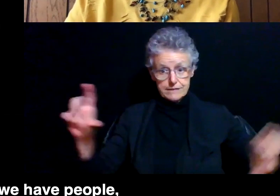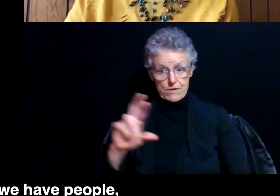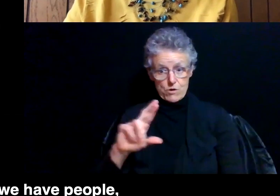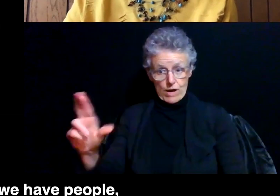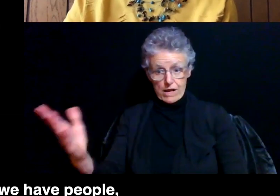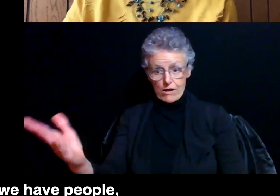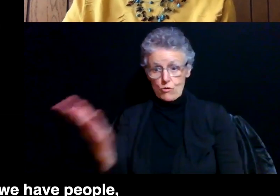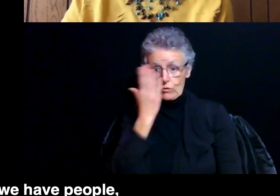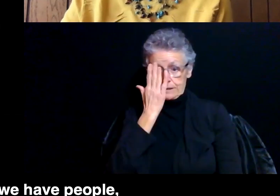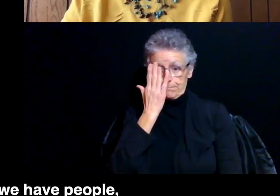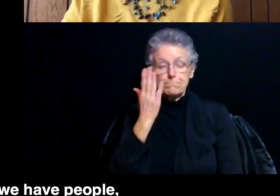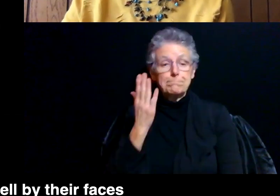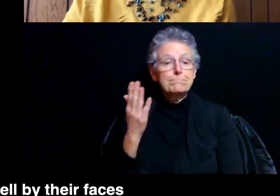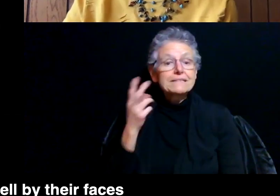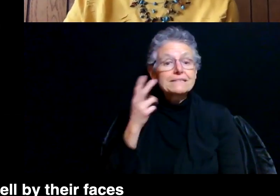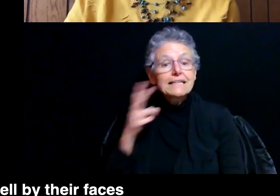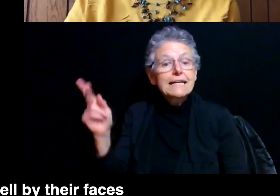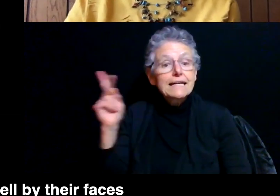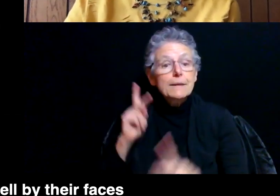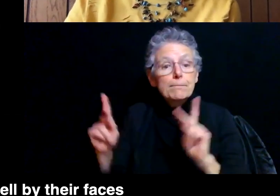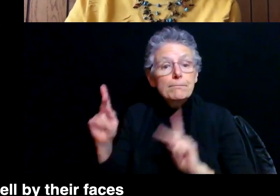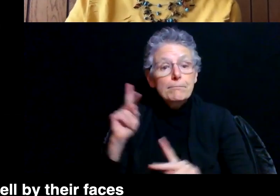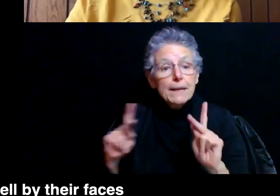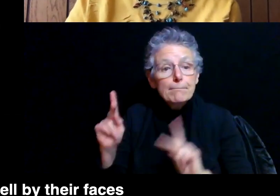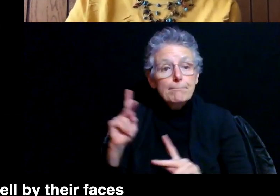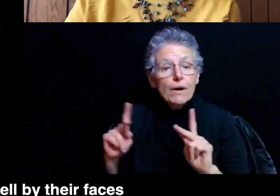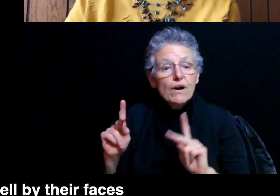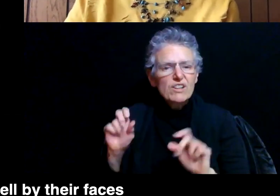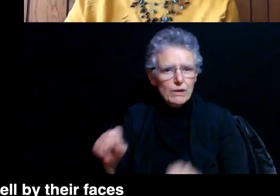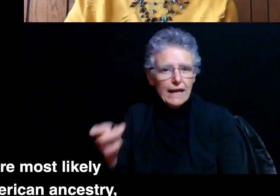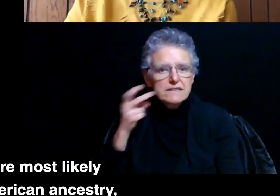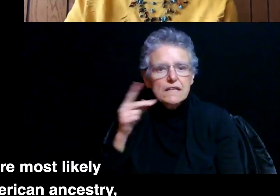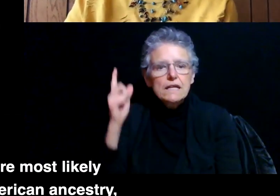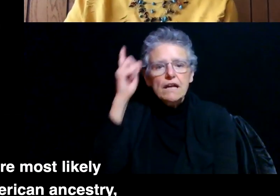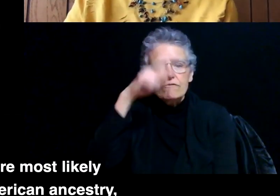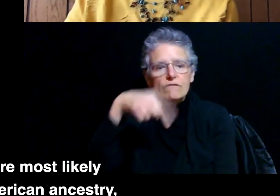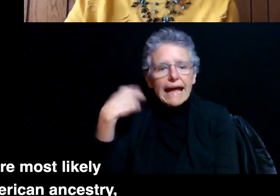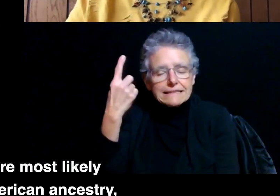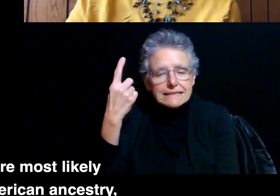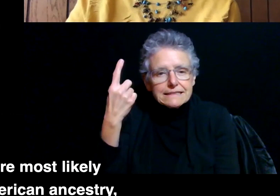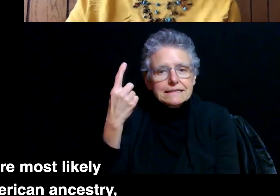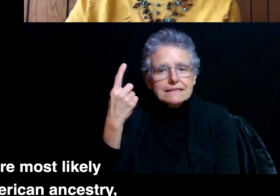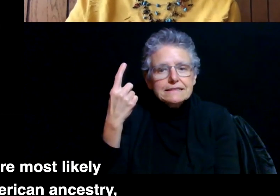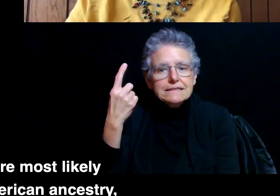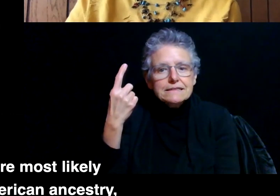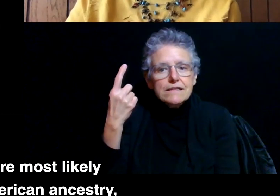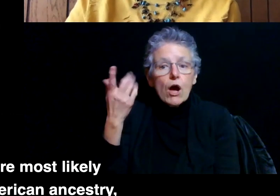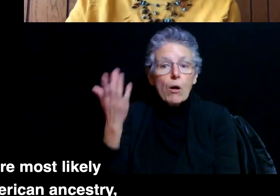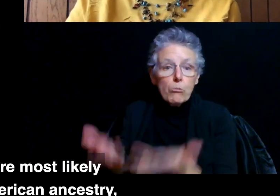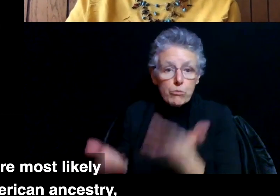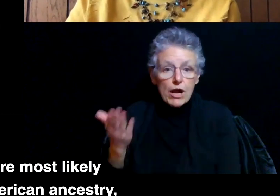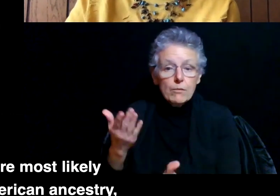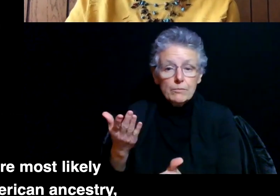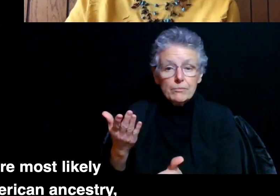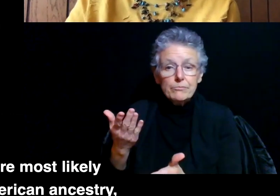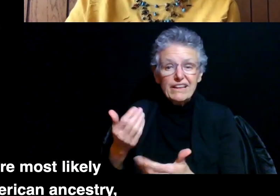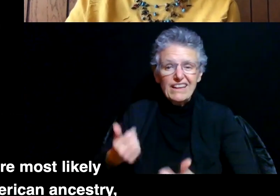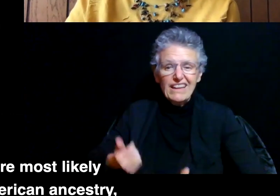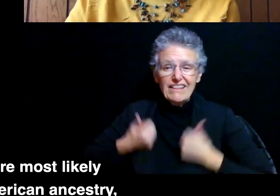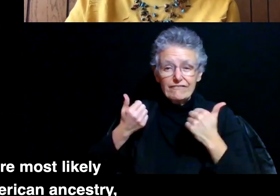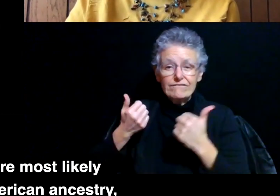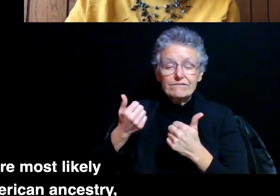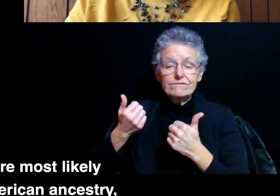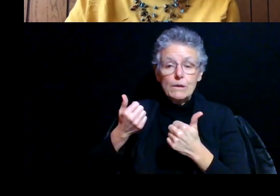you can see we have people, and you can tell by their faces that they are most likely South